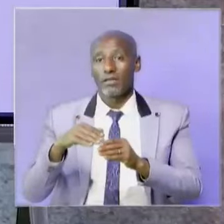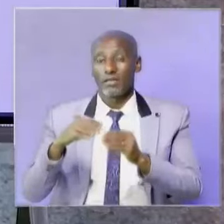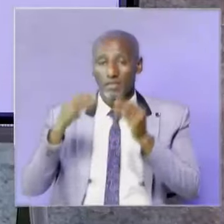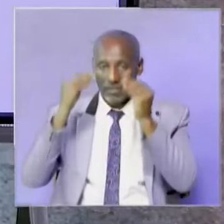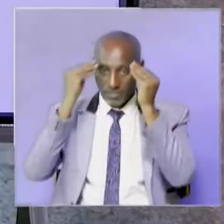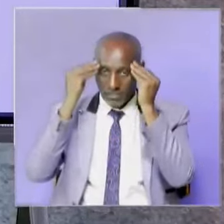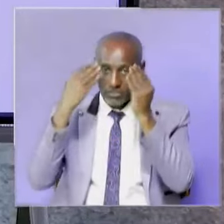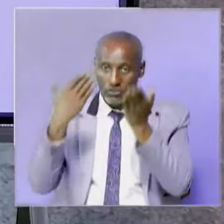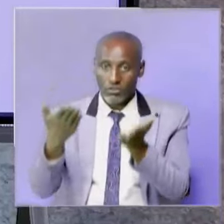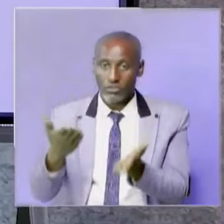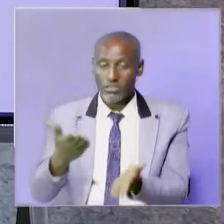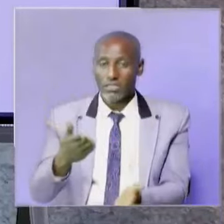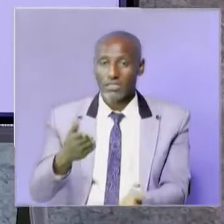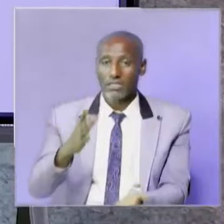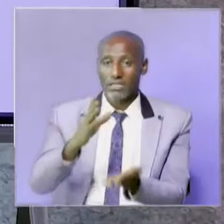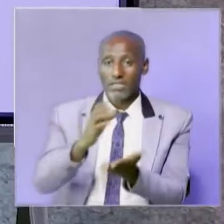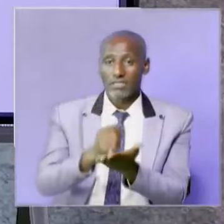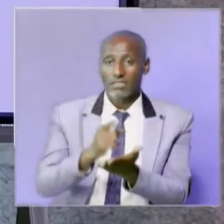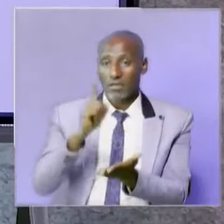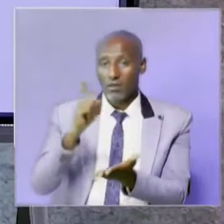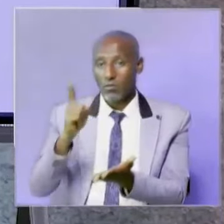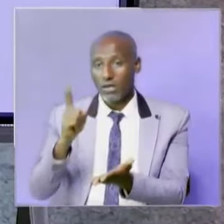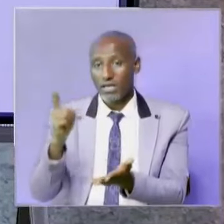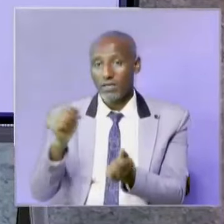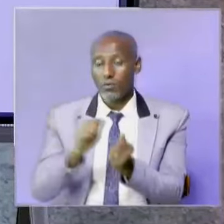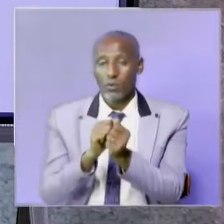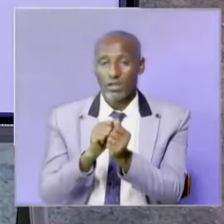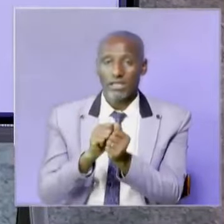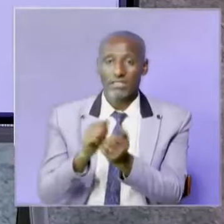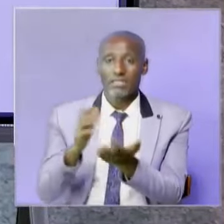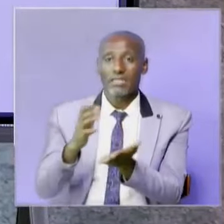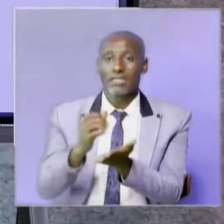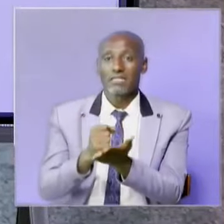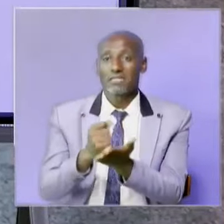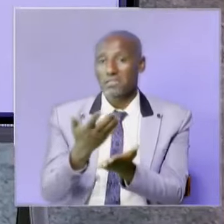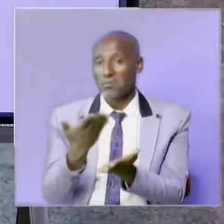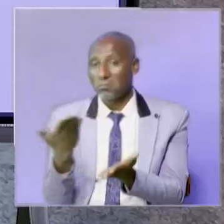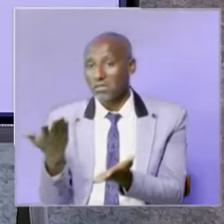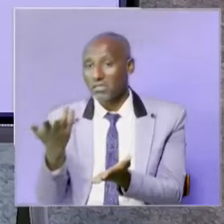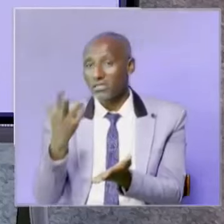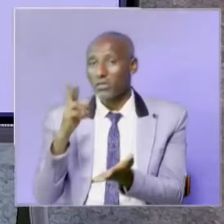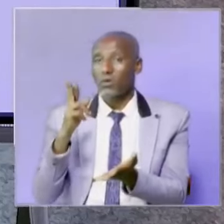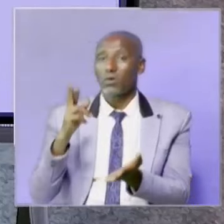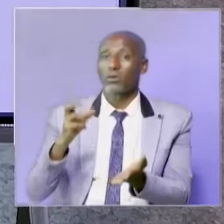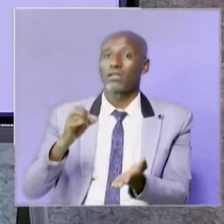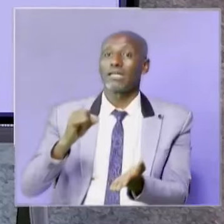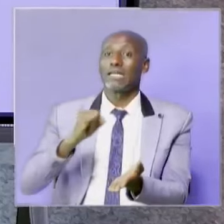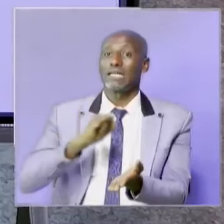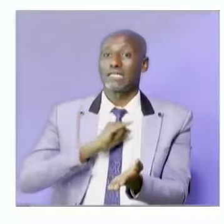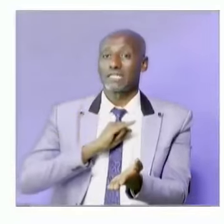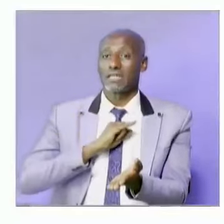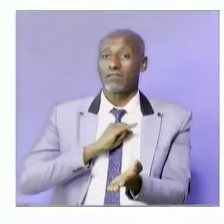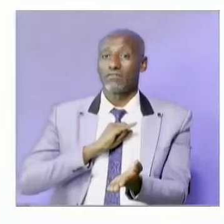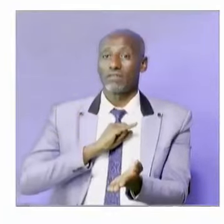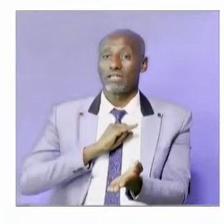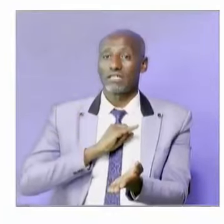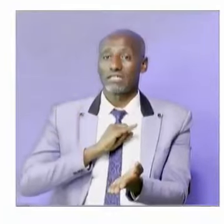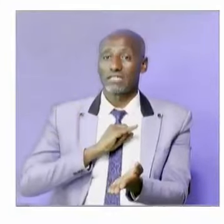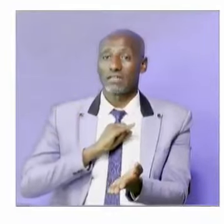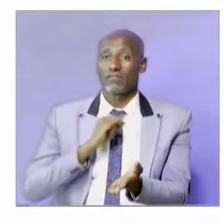introducing someone with somebody else. Okay? So, This can be classified into two.